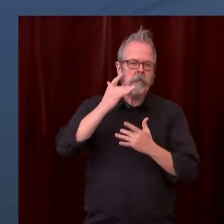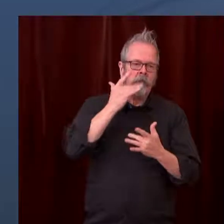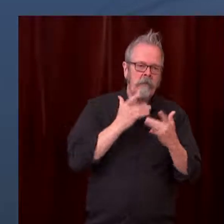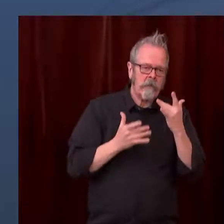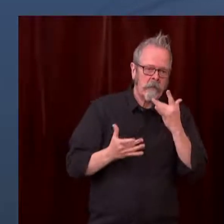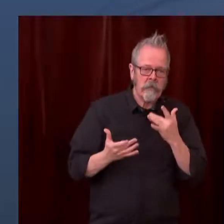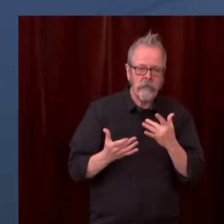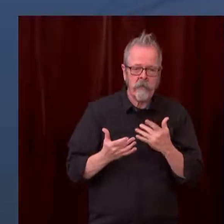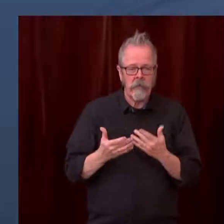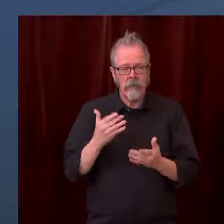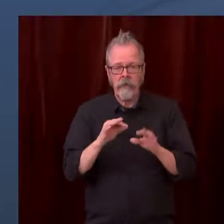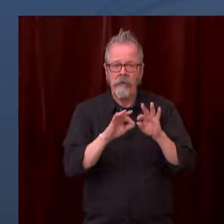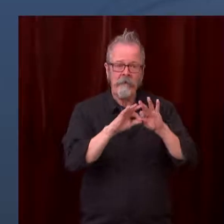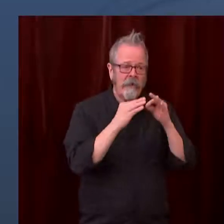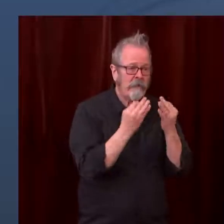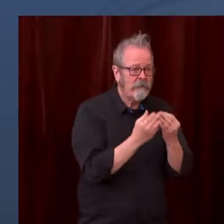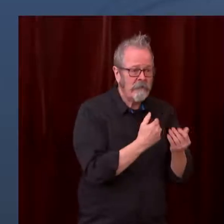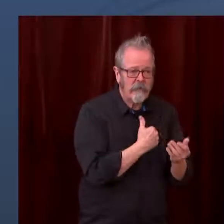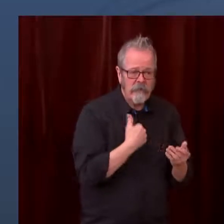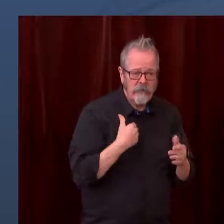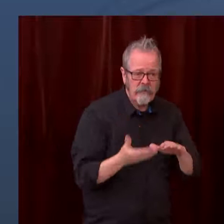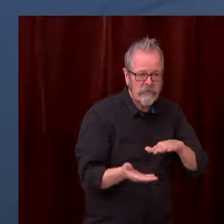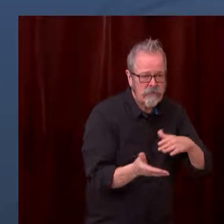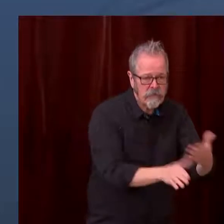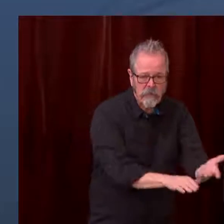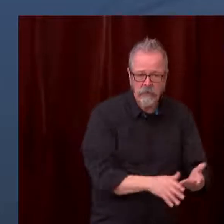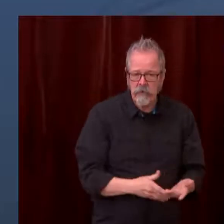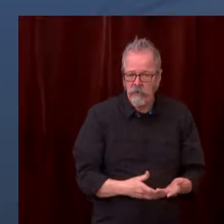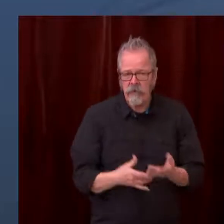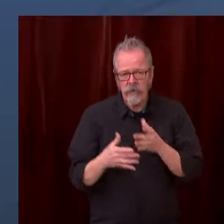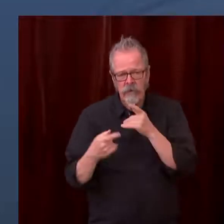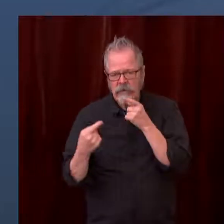that we've got to find a way to get our kids back in school.